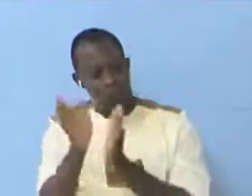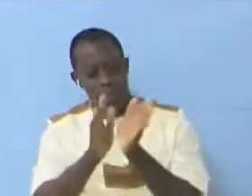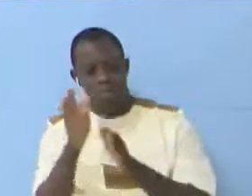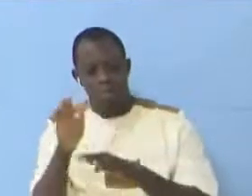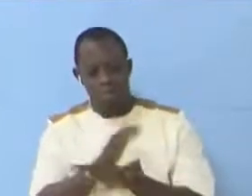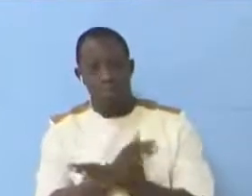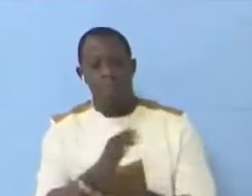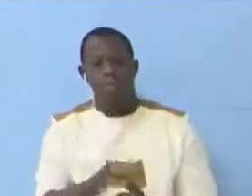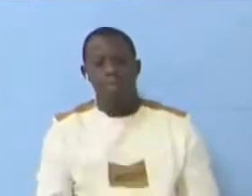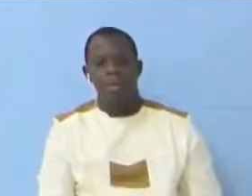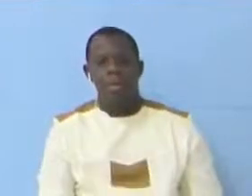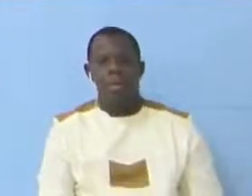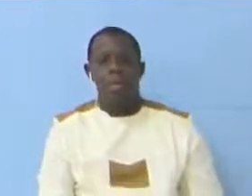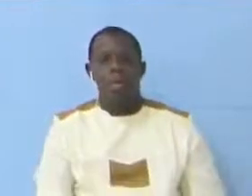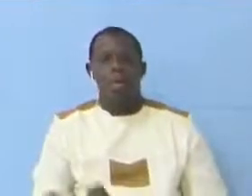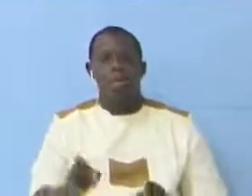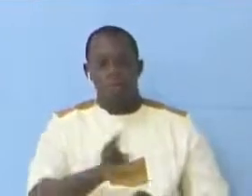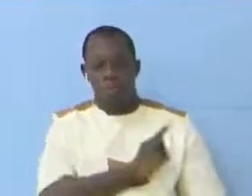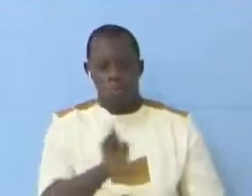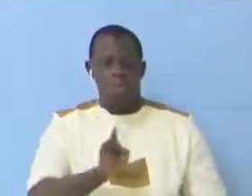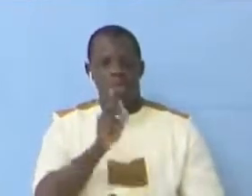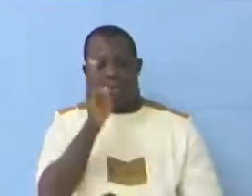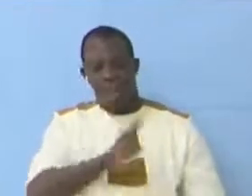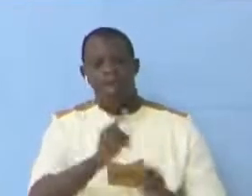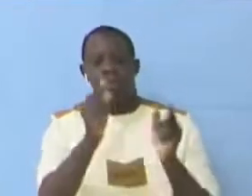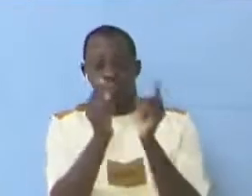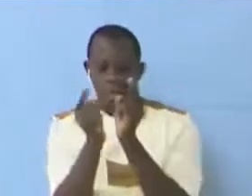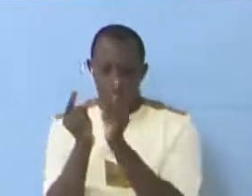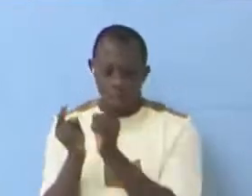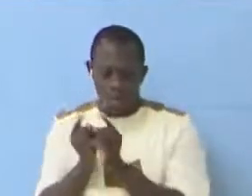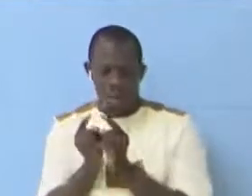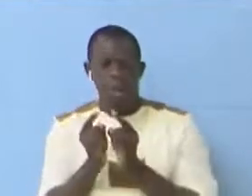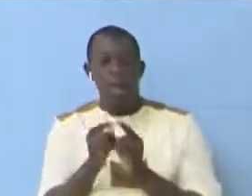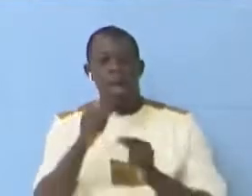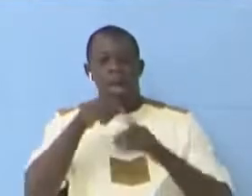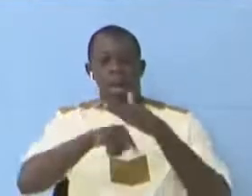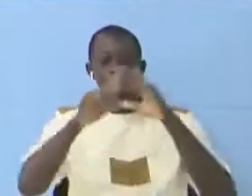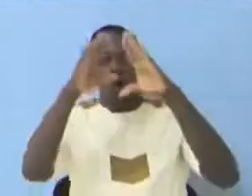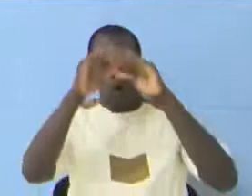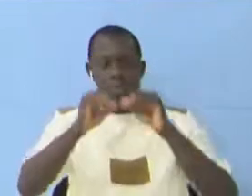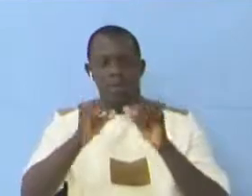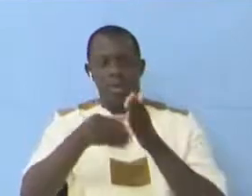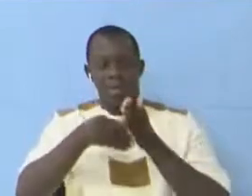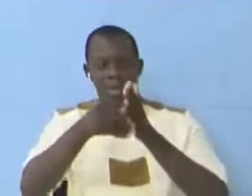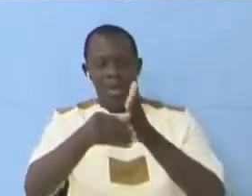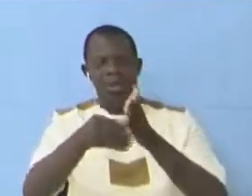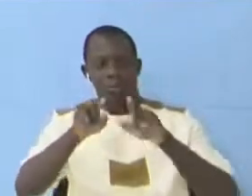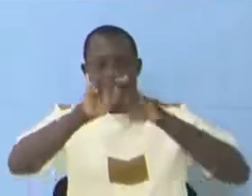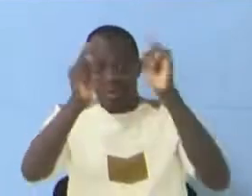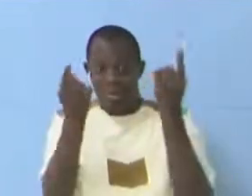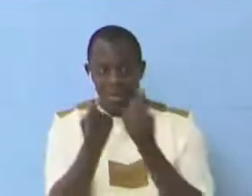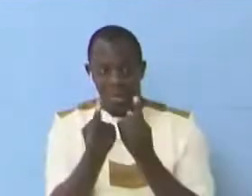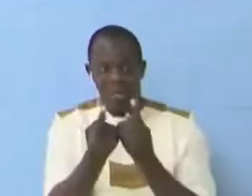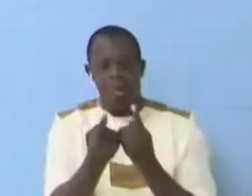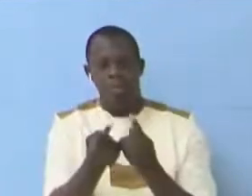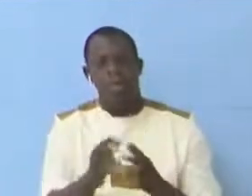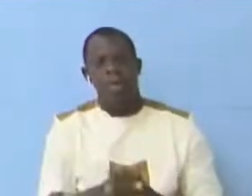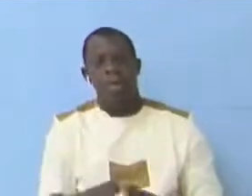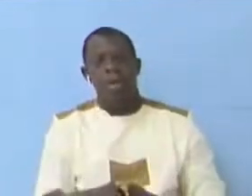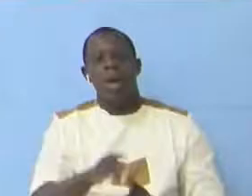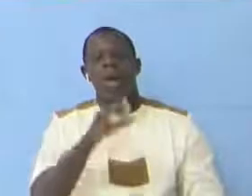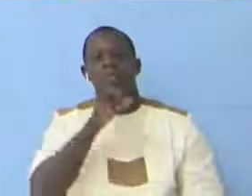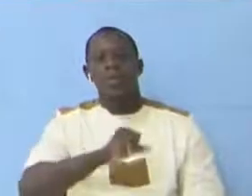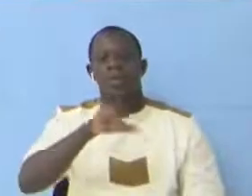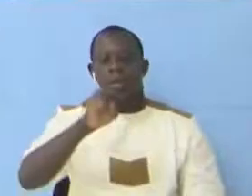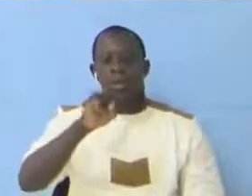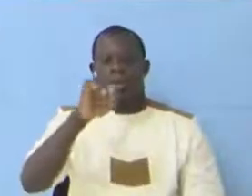nag. We converged in the Director General's office. dañ tasee ci office Director General bi. Mr. Seka, tell